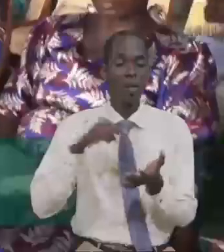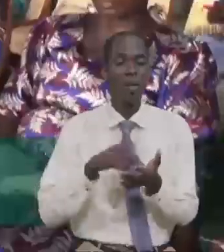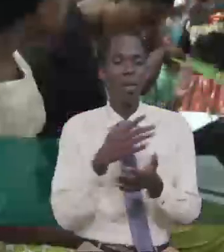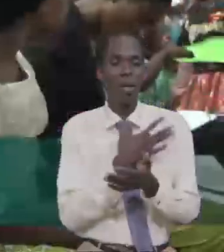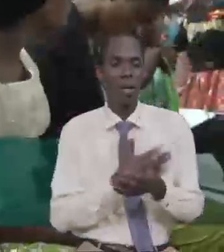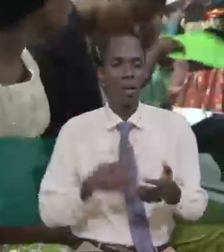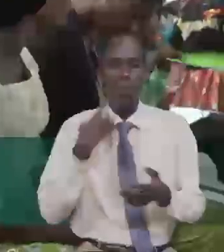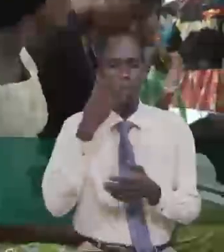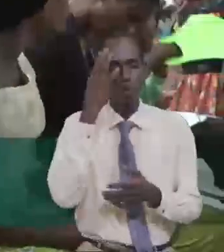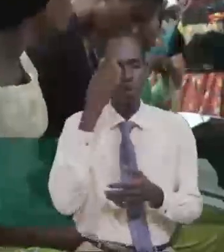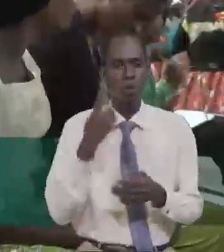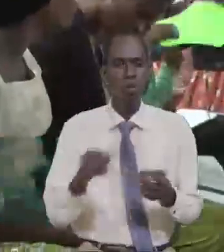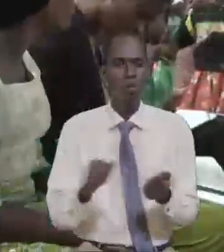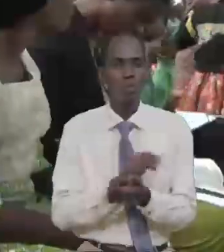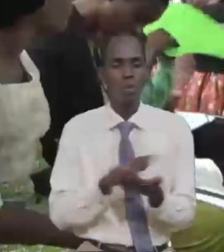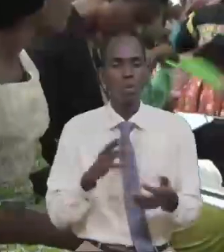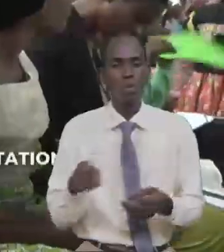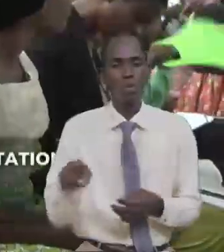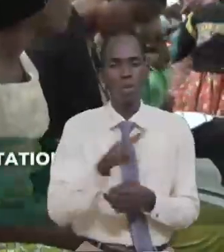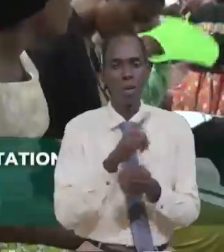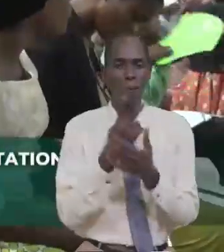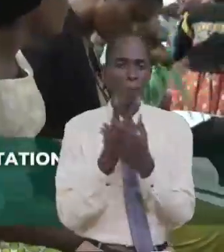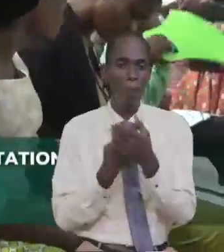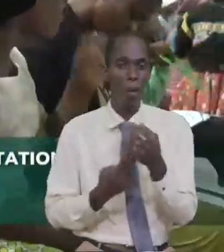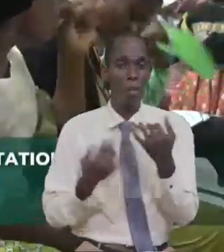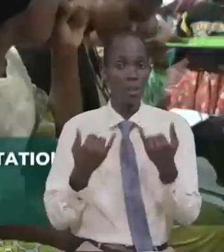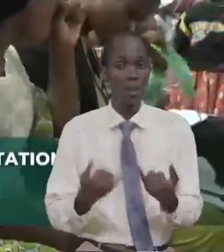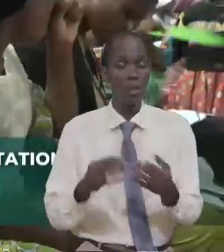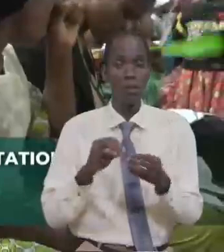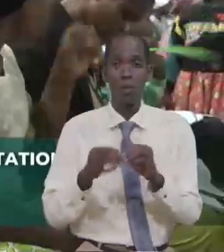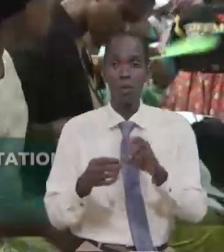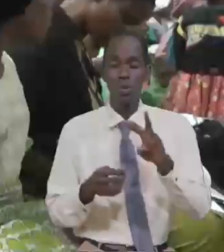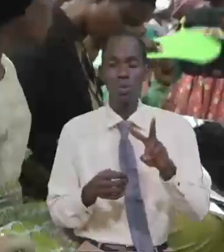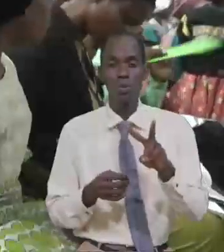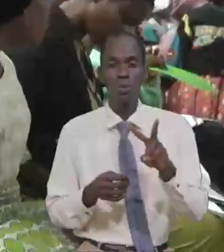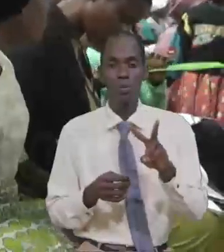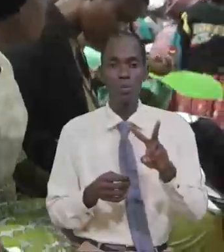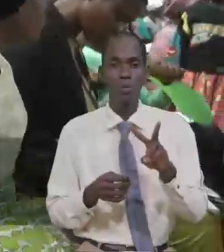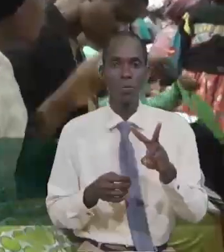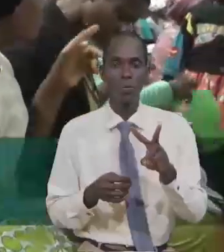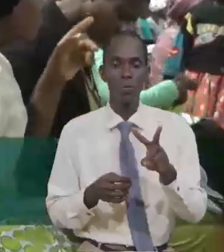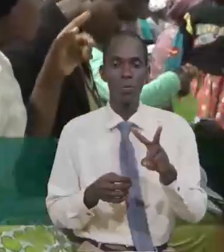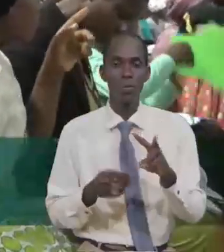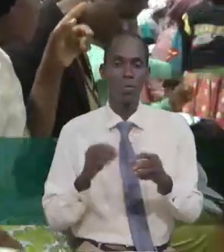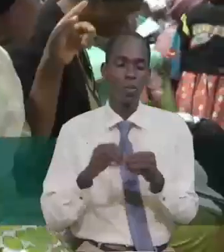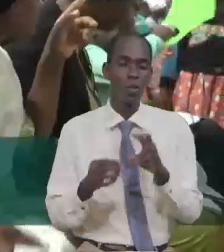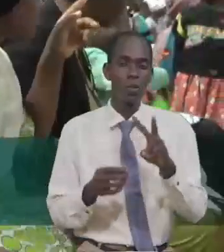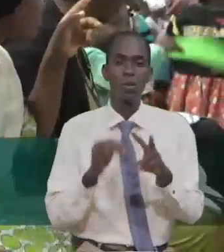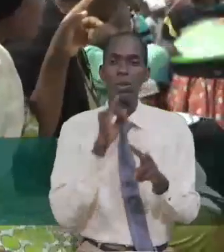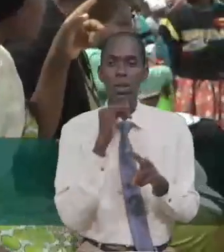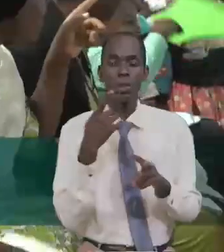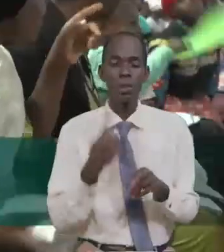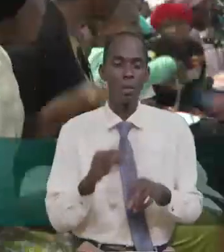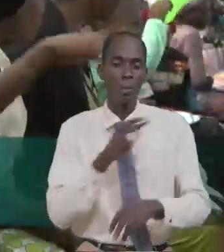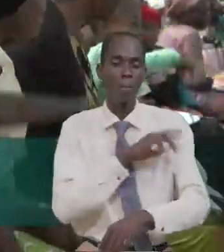the mighty force of thoughtful meditation. Please, if you're running